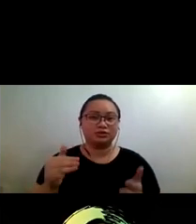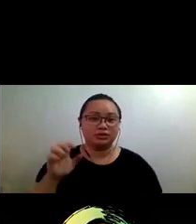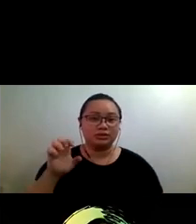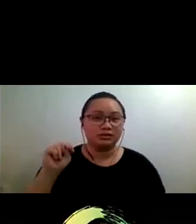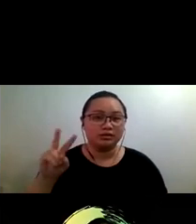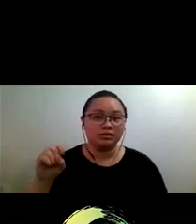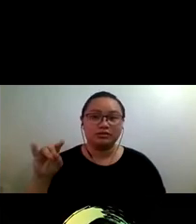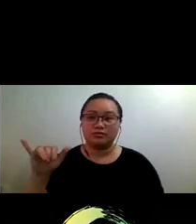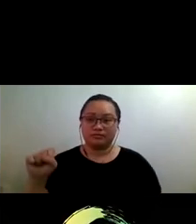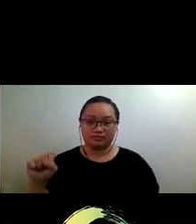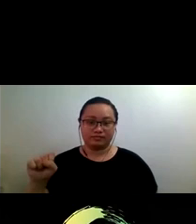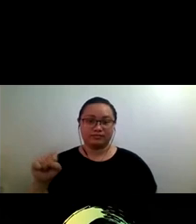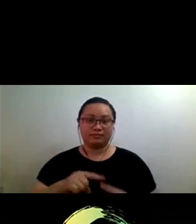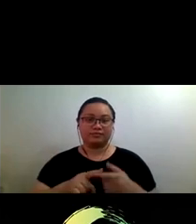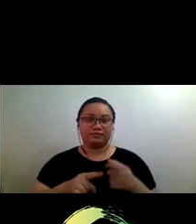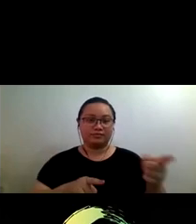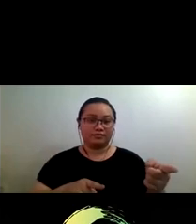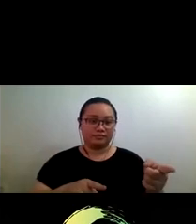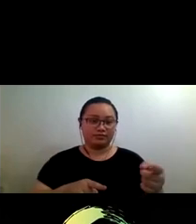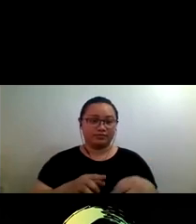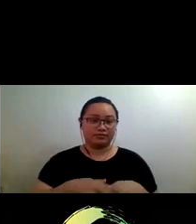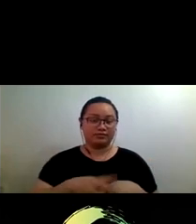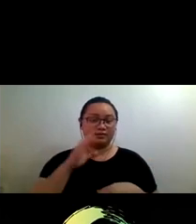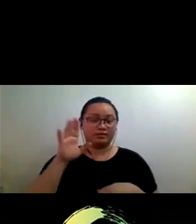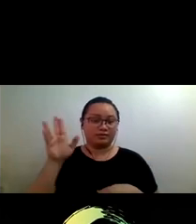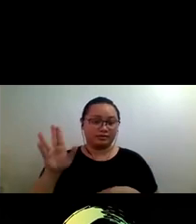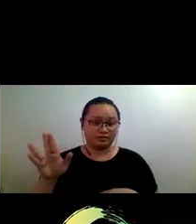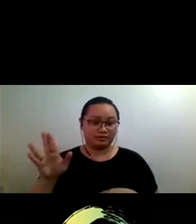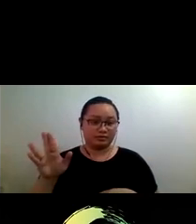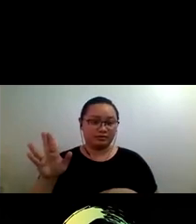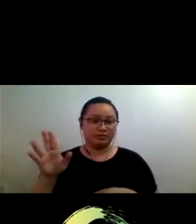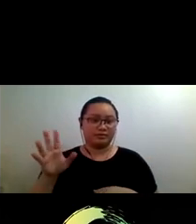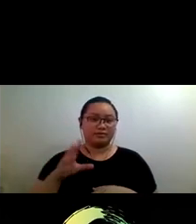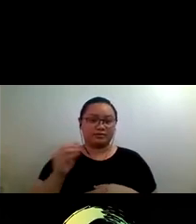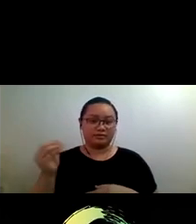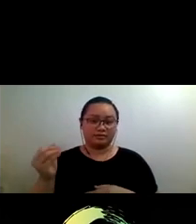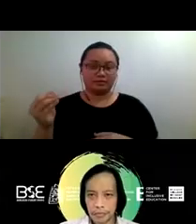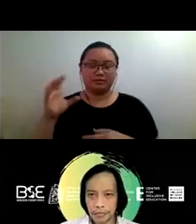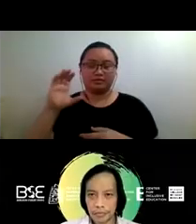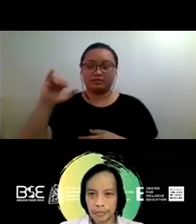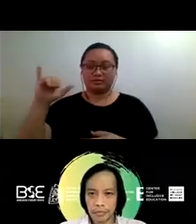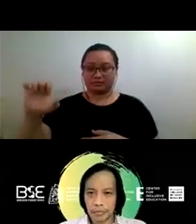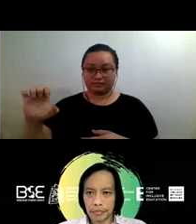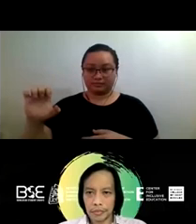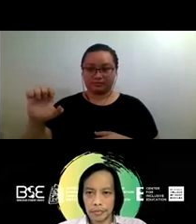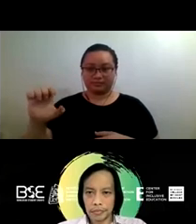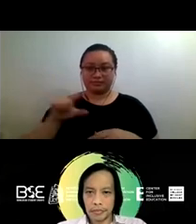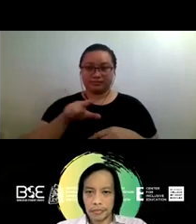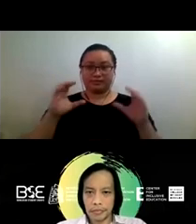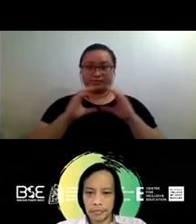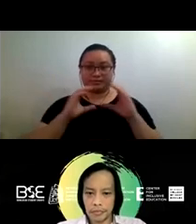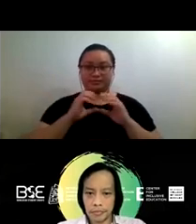D. Garucho, Innovation Institute, Hub of Innovation for Inclusion, and Center for Inclusive Education, the Certificate